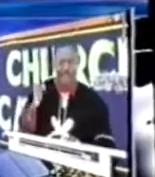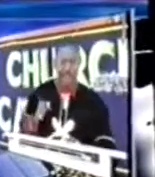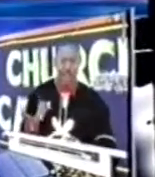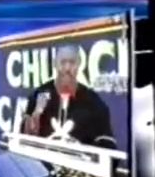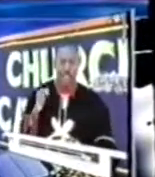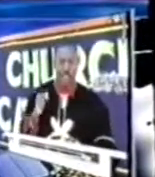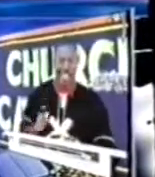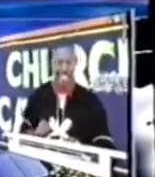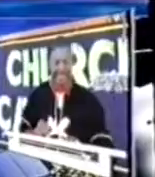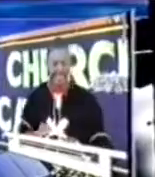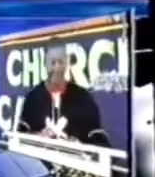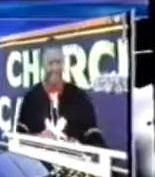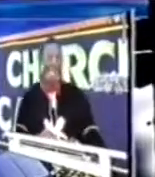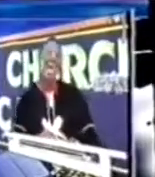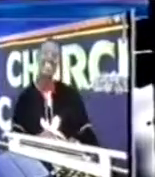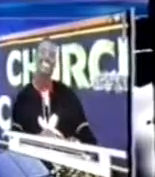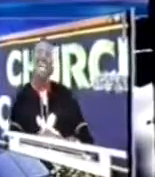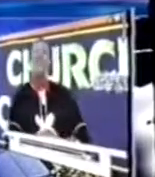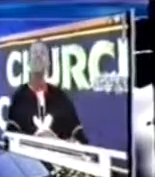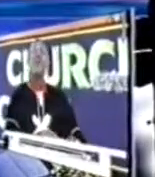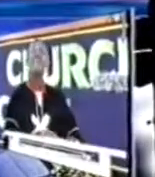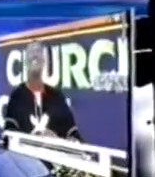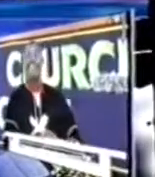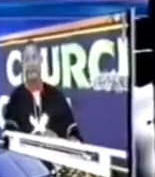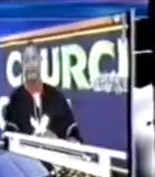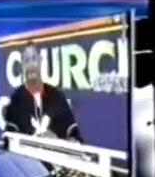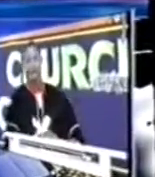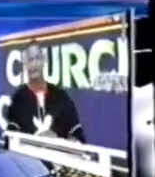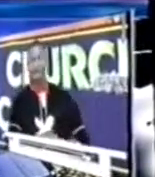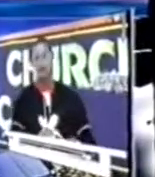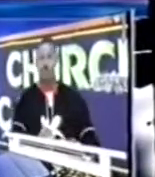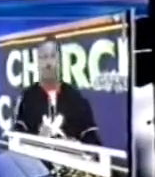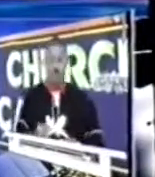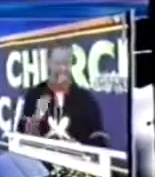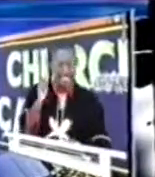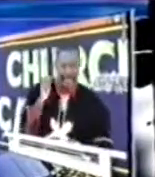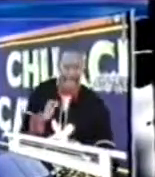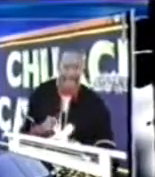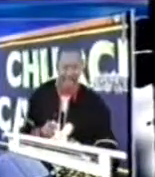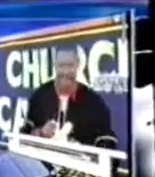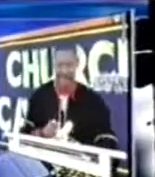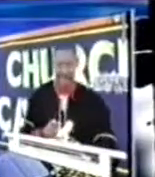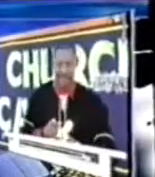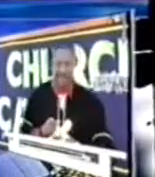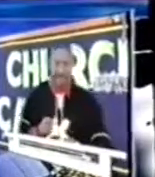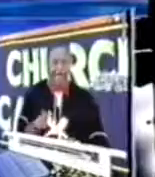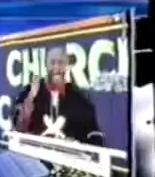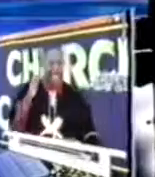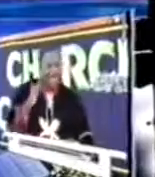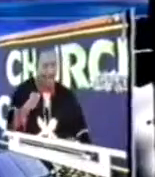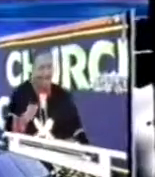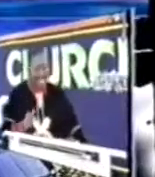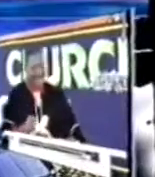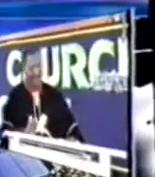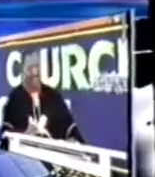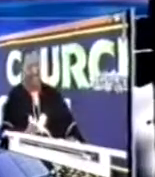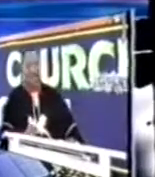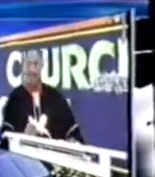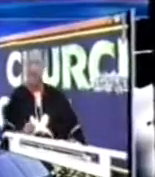the doctrine which you learned, and avoid them. Wase anuanom, me kachra mo